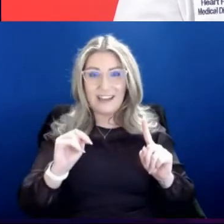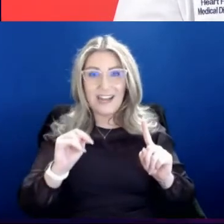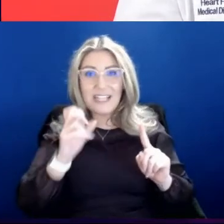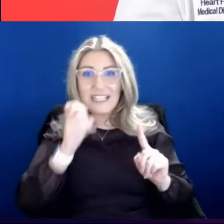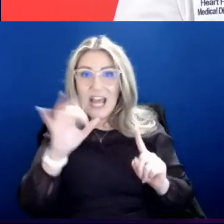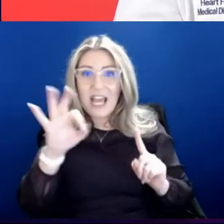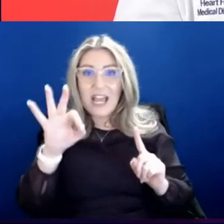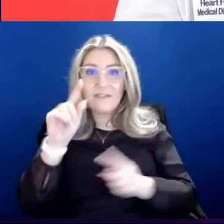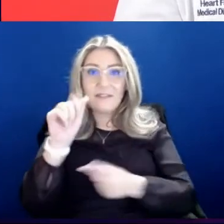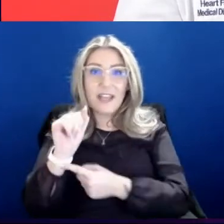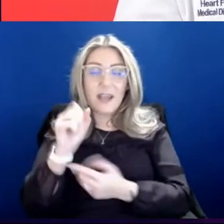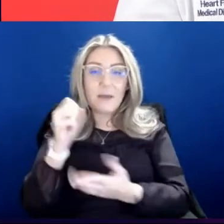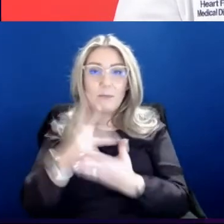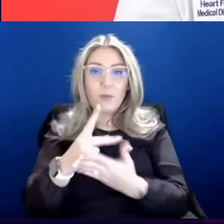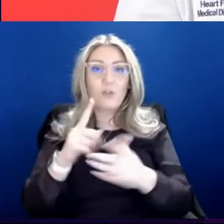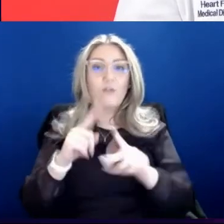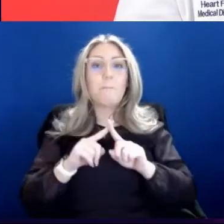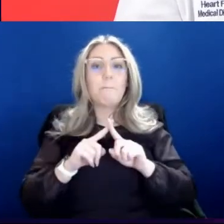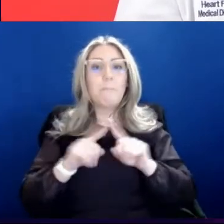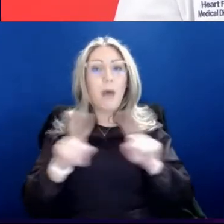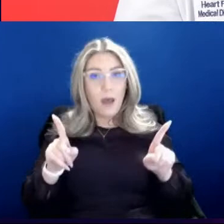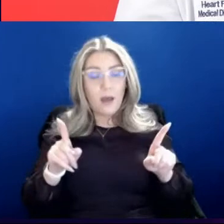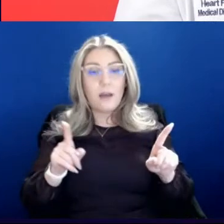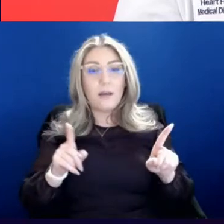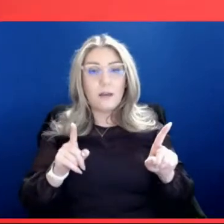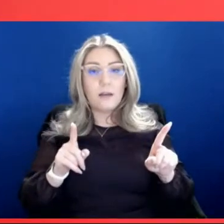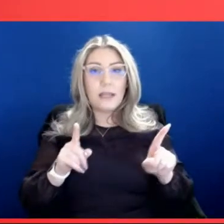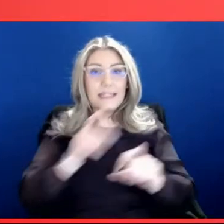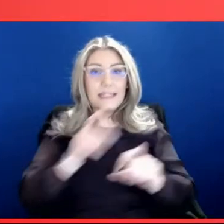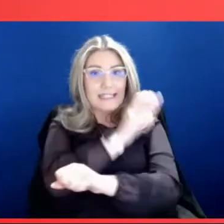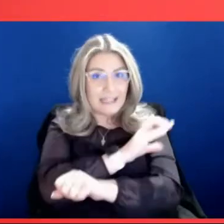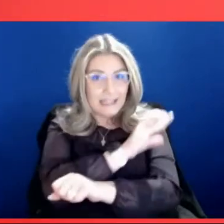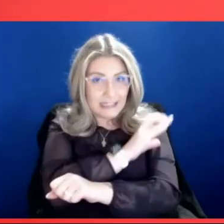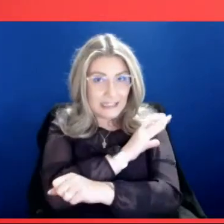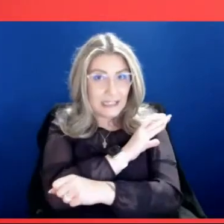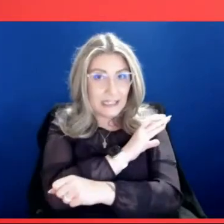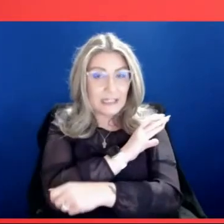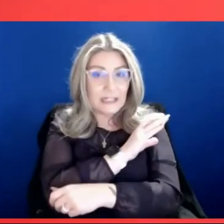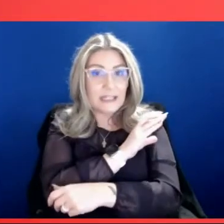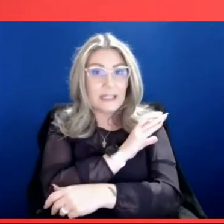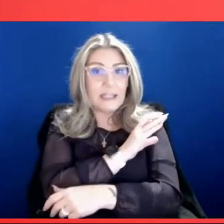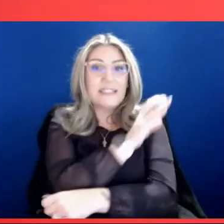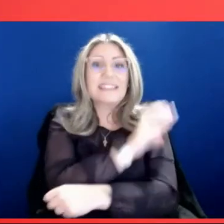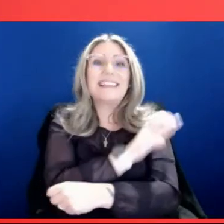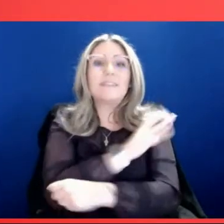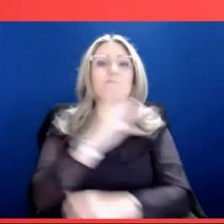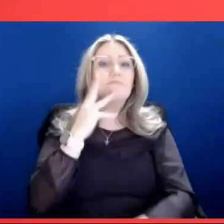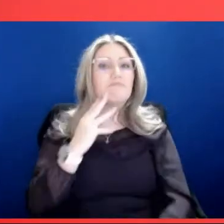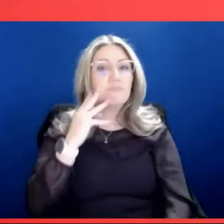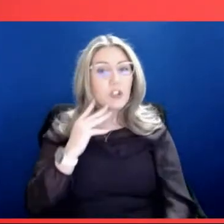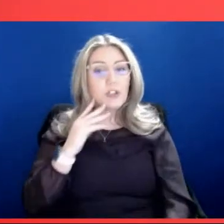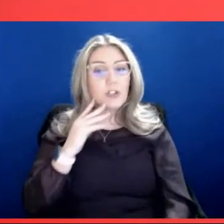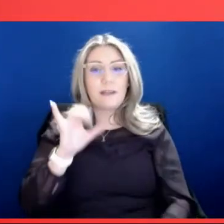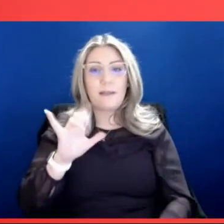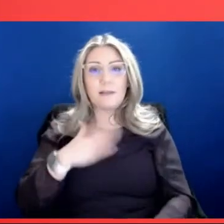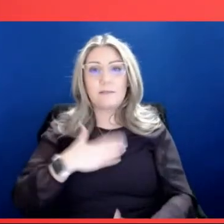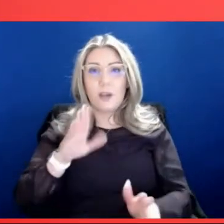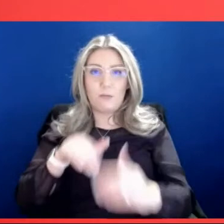approved, but is clinically has clinical experience with it, and that's my approach now.